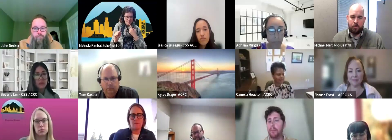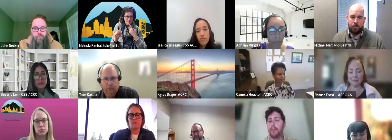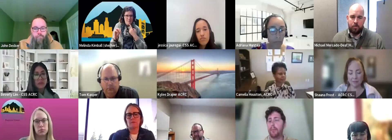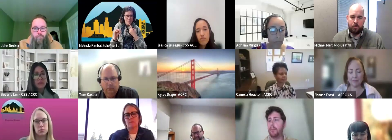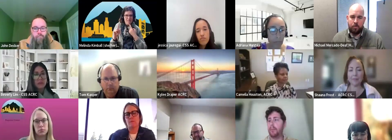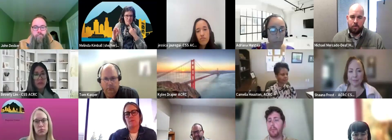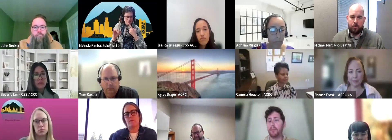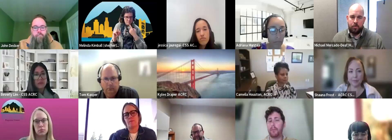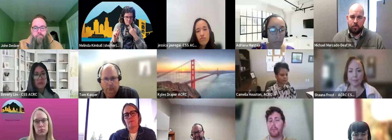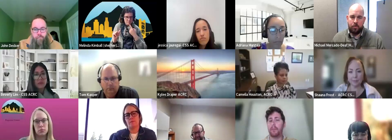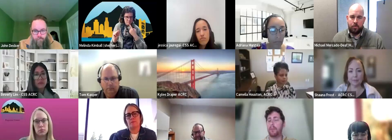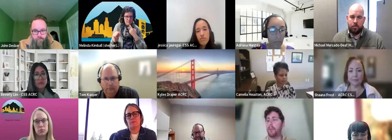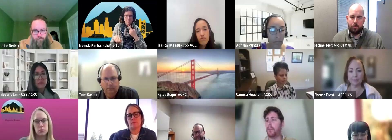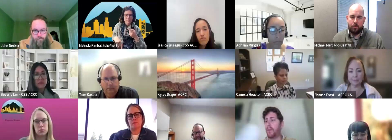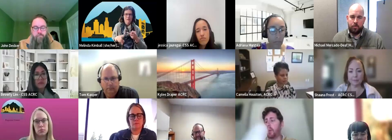letter.